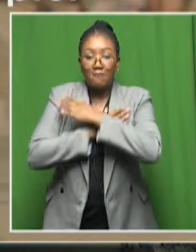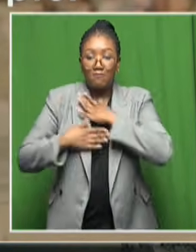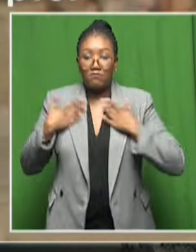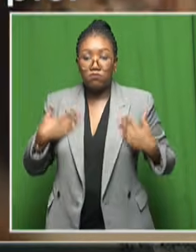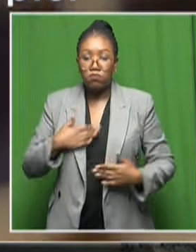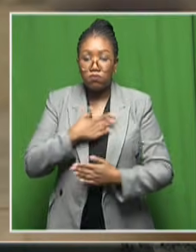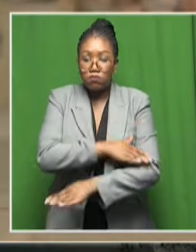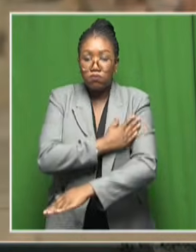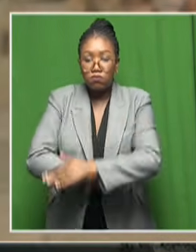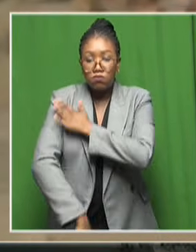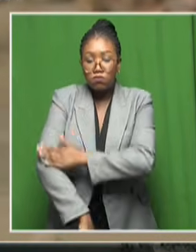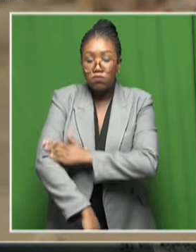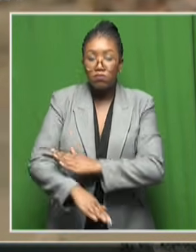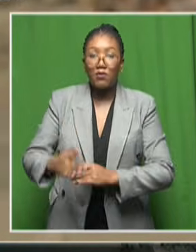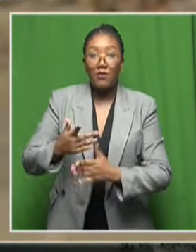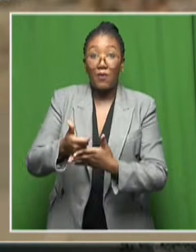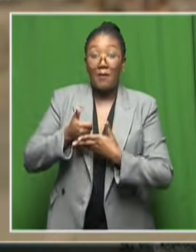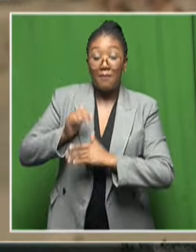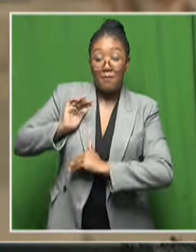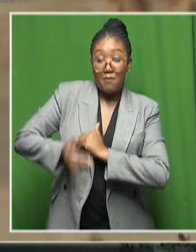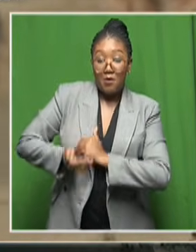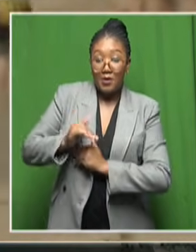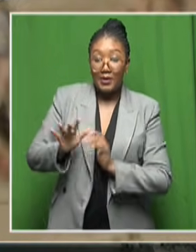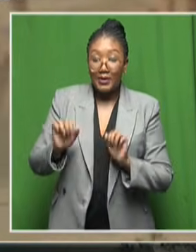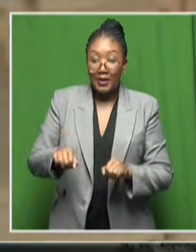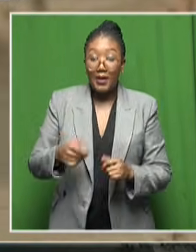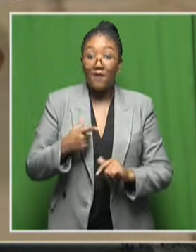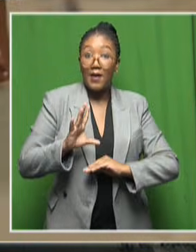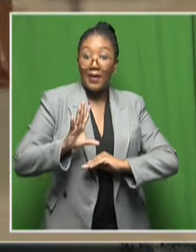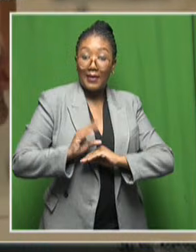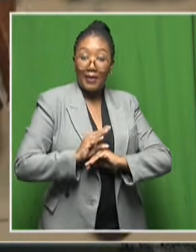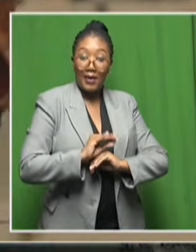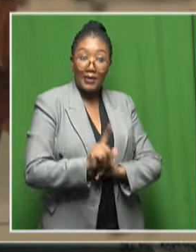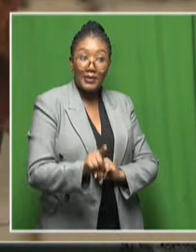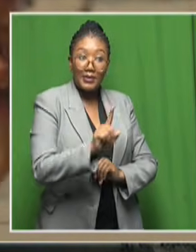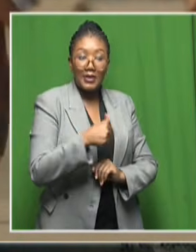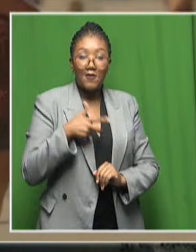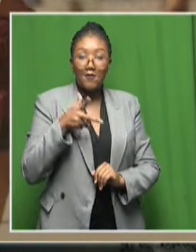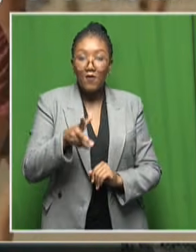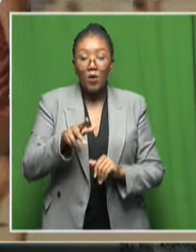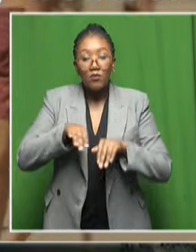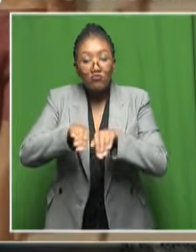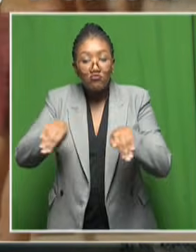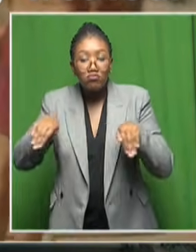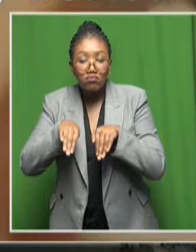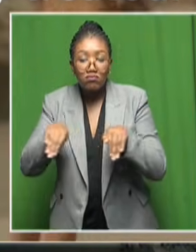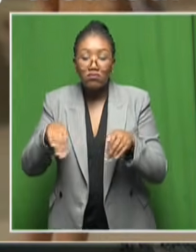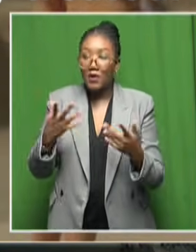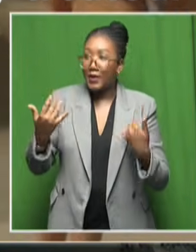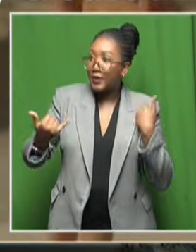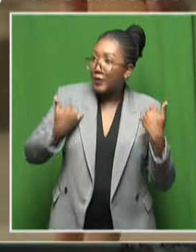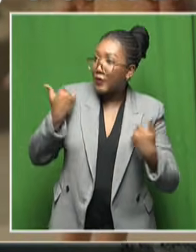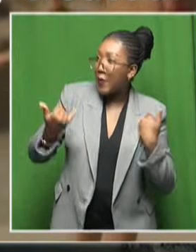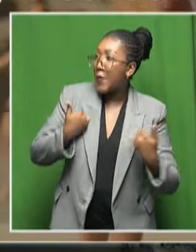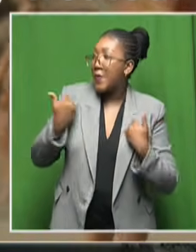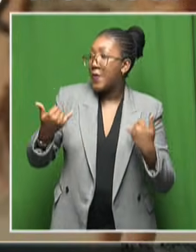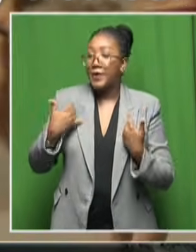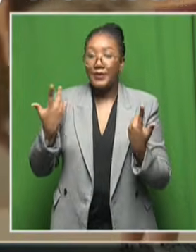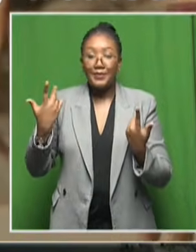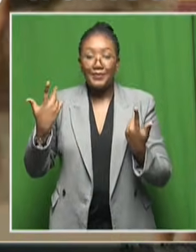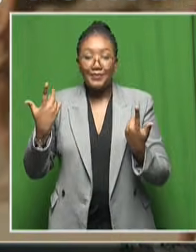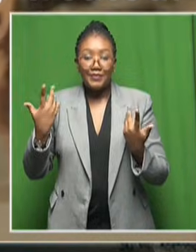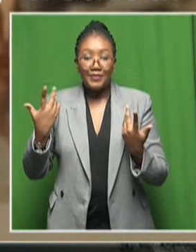you know, like many other cancers, when we out there and we want to enjoy ourselves, we never think, okay, you know what, I'm going to